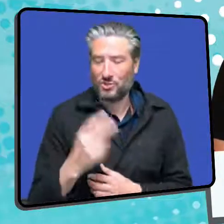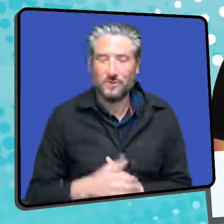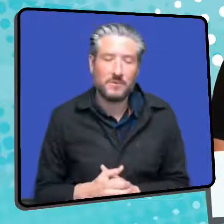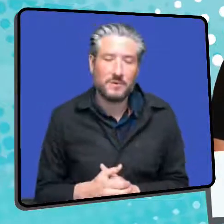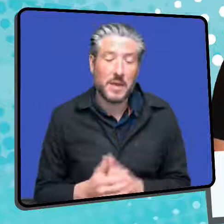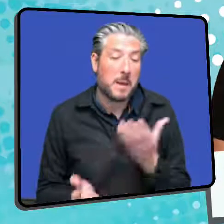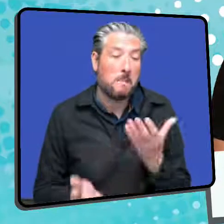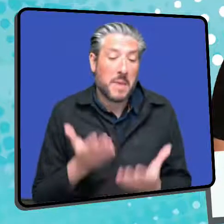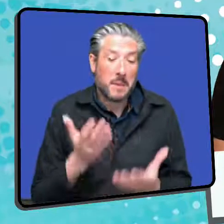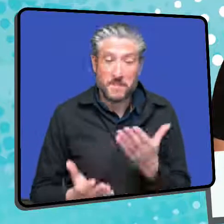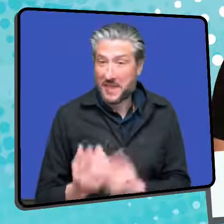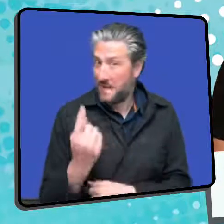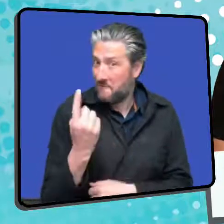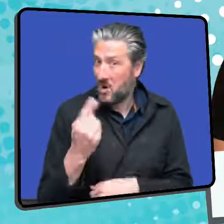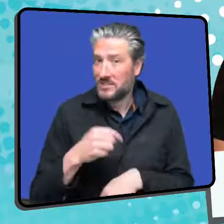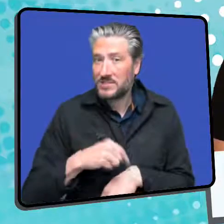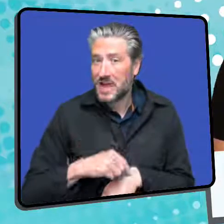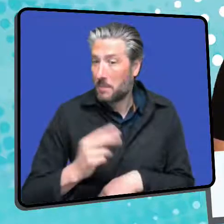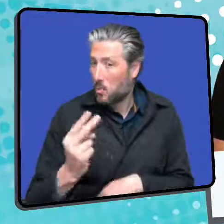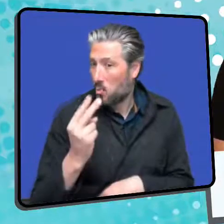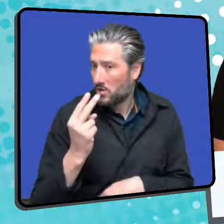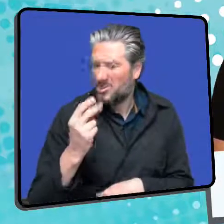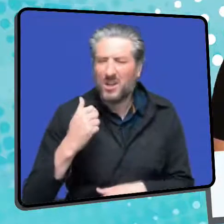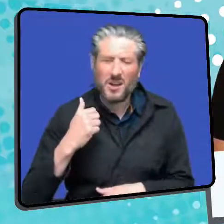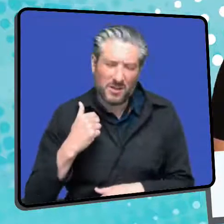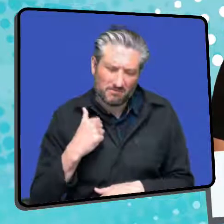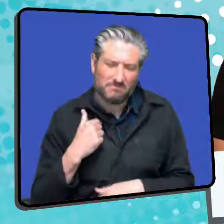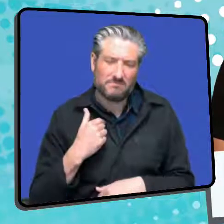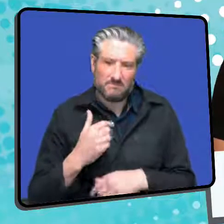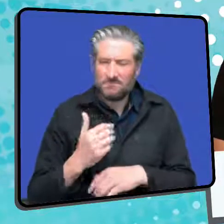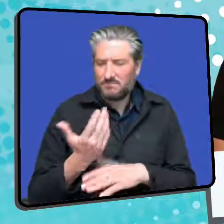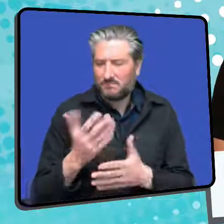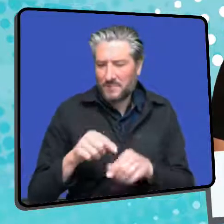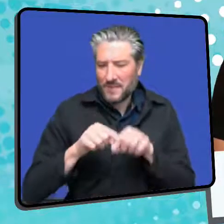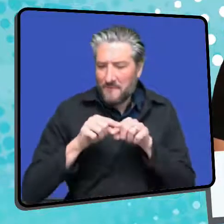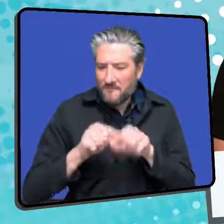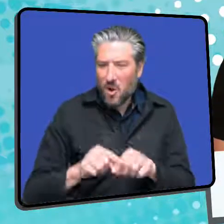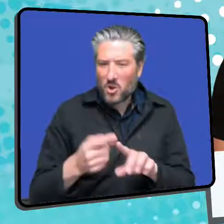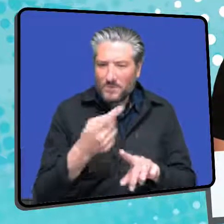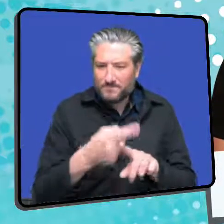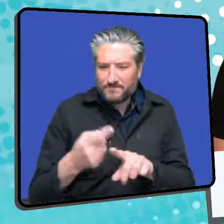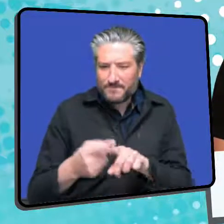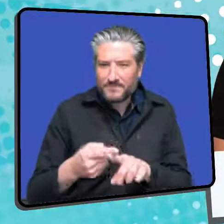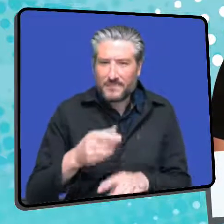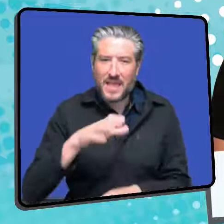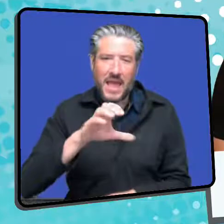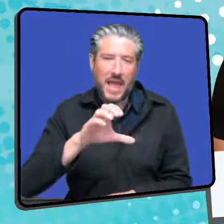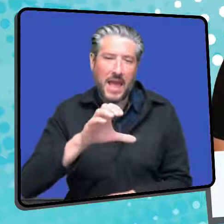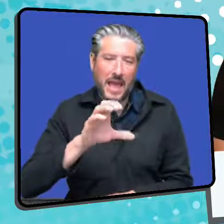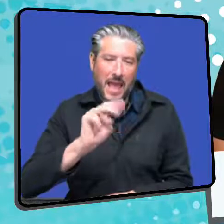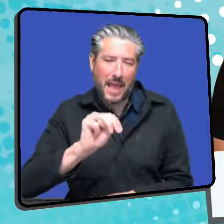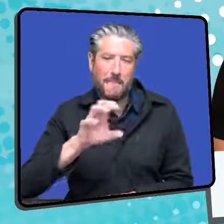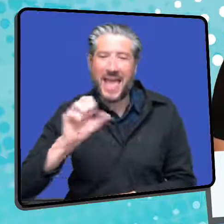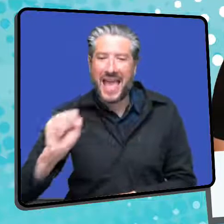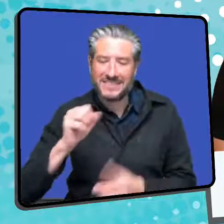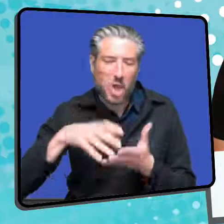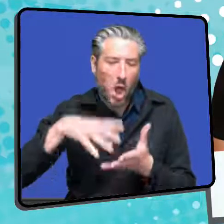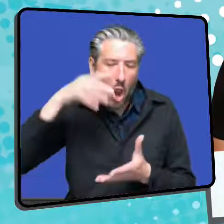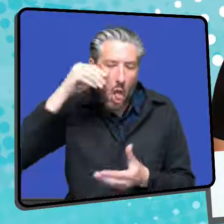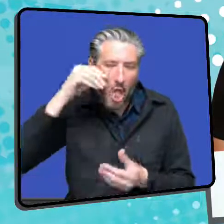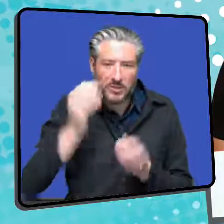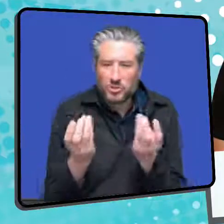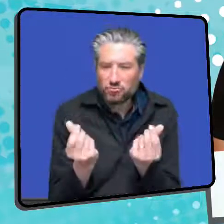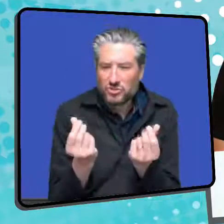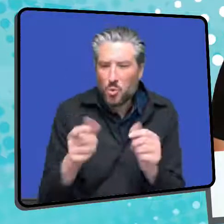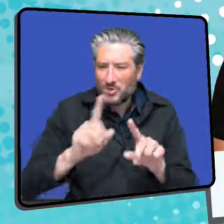based on Microsoft Learn learning resources. And I spend a few minutes a week and run it, kind of chat